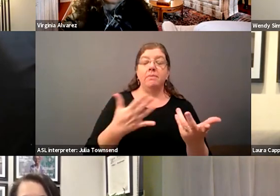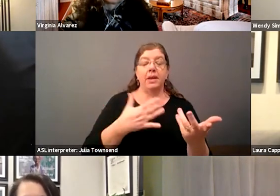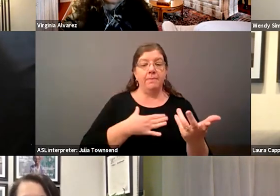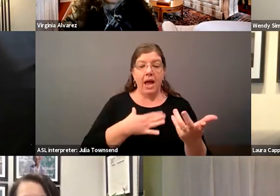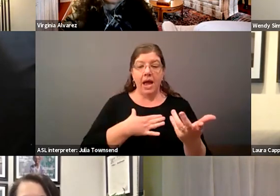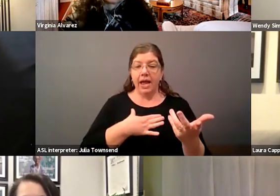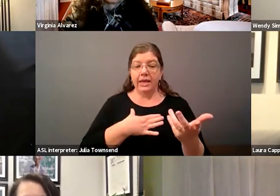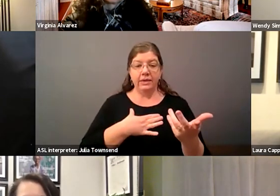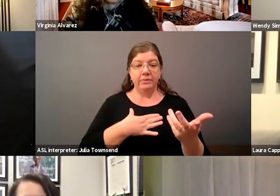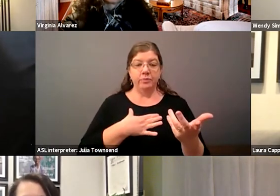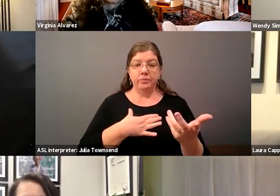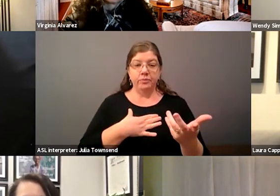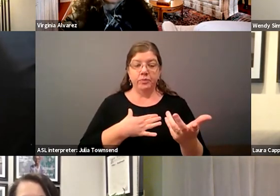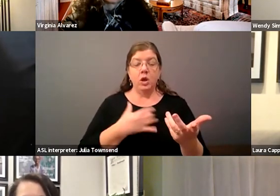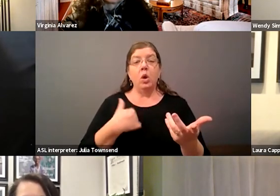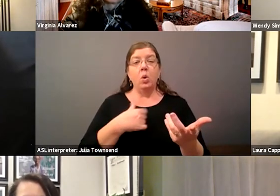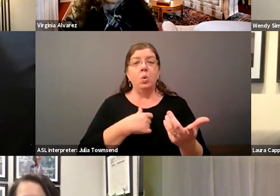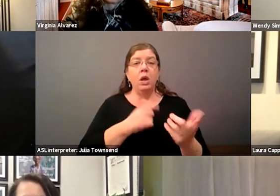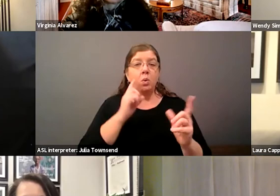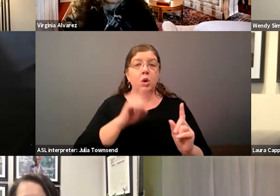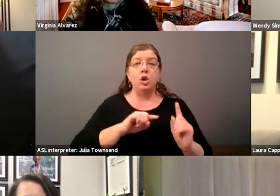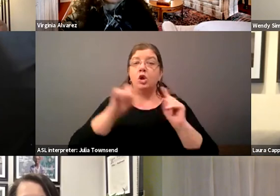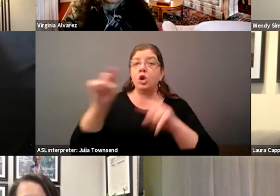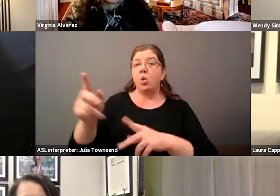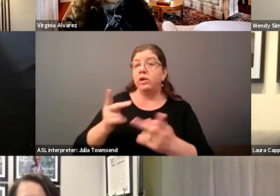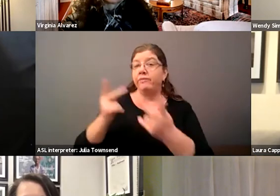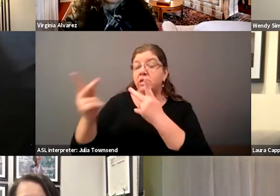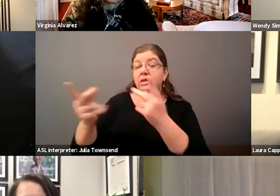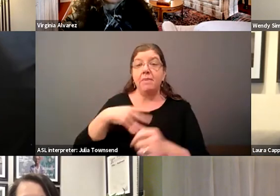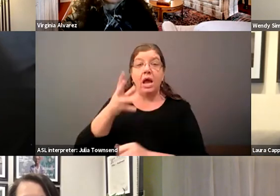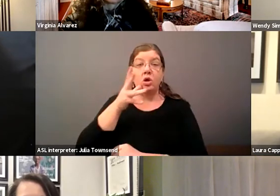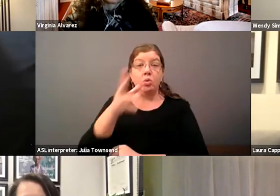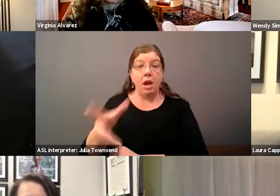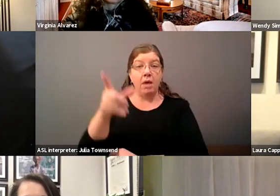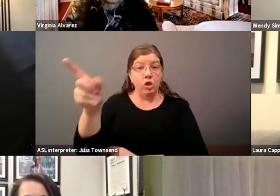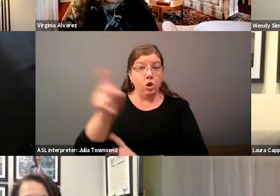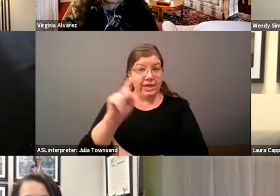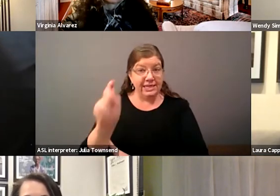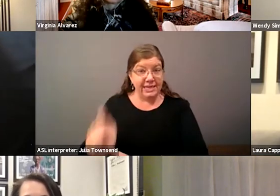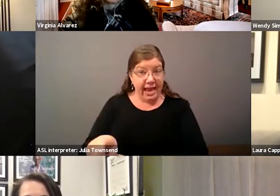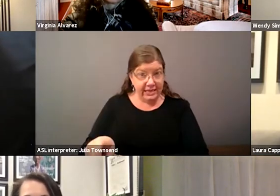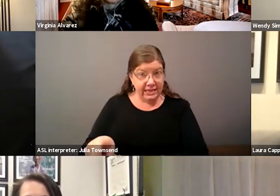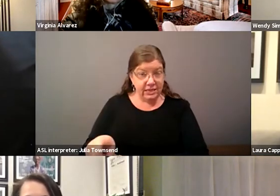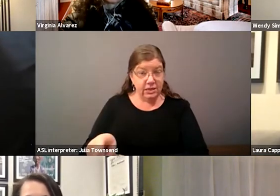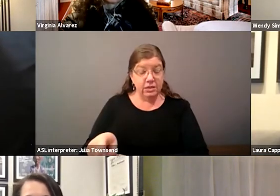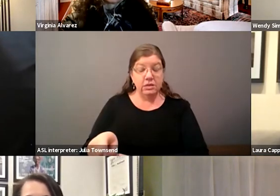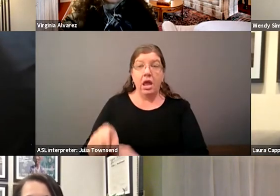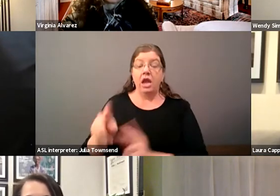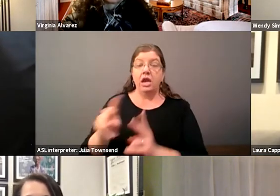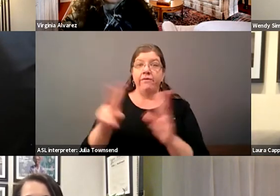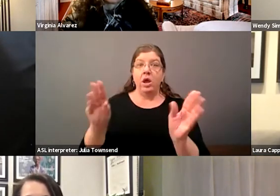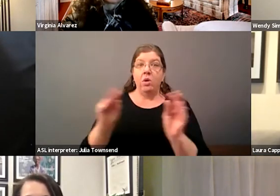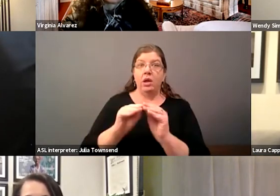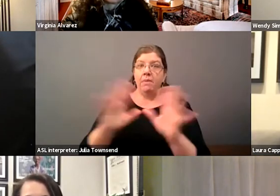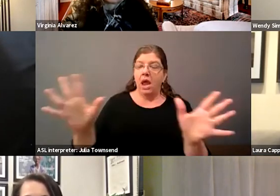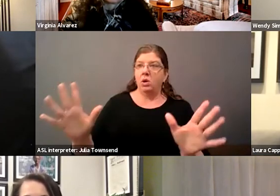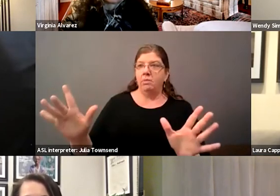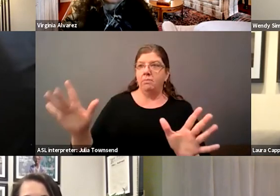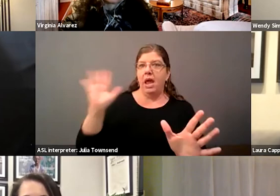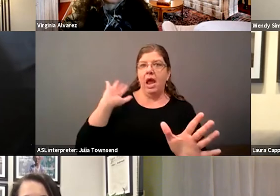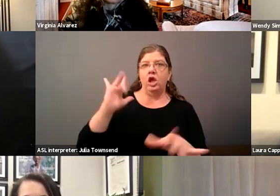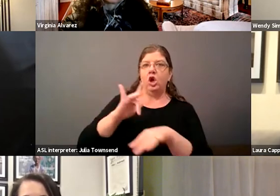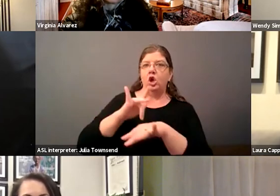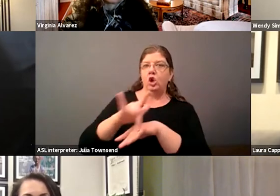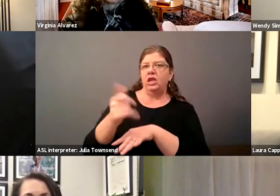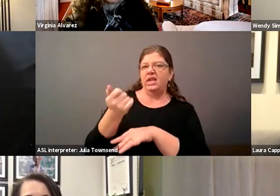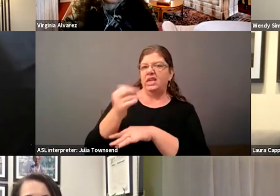um we would go visit my grandmother in um in texas and it was very apparent back in the early